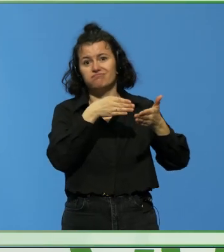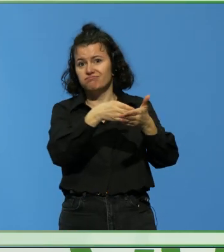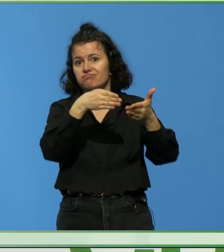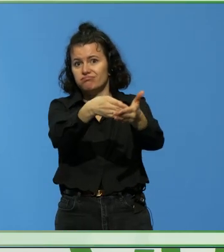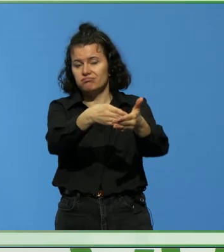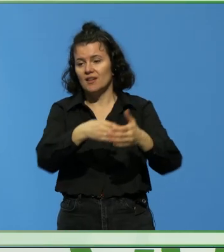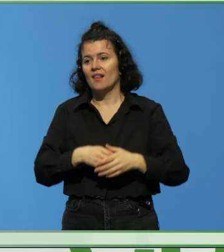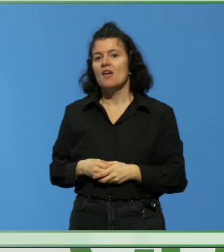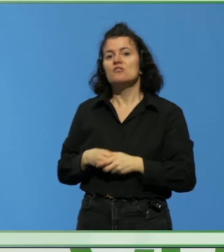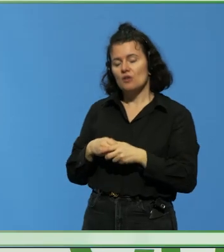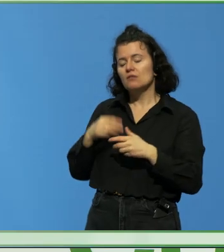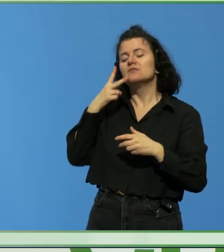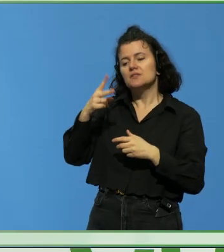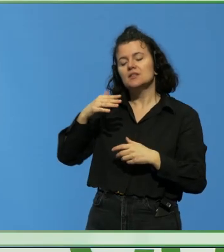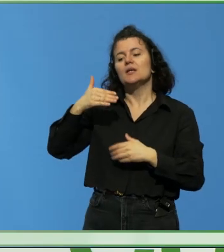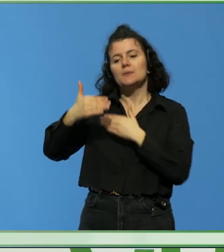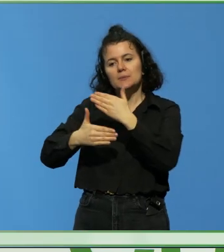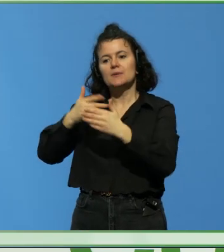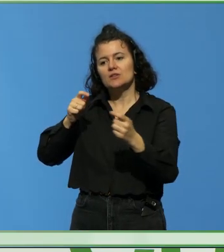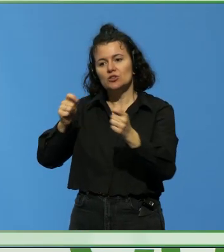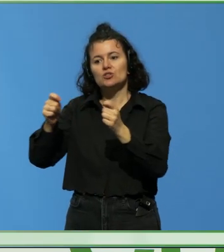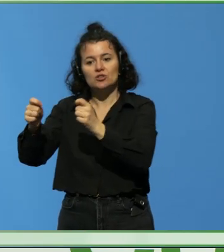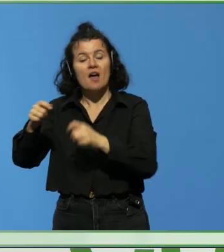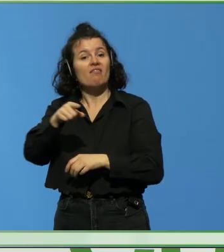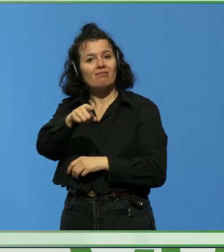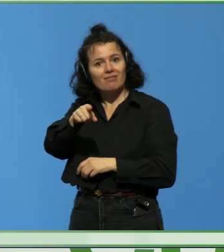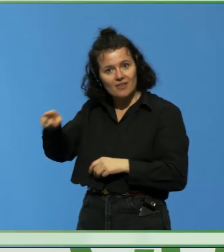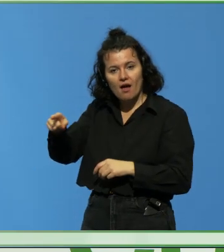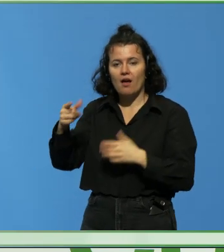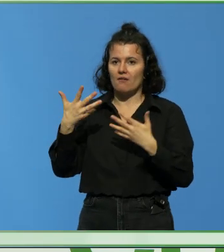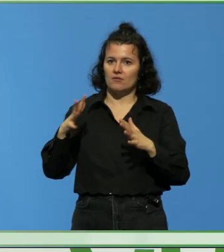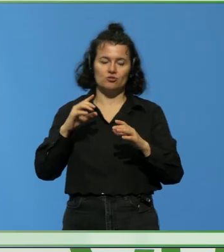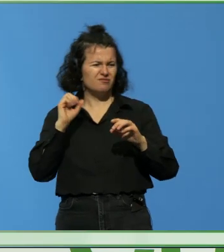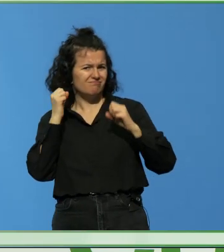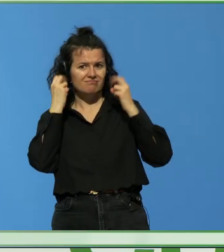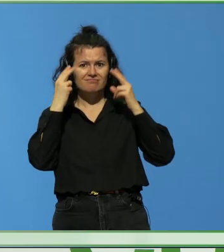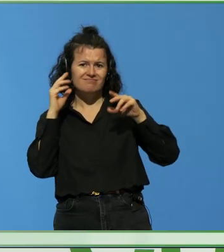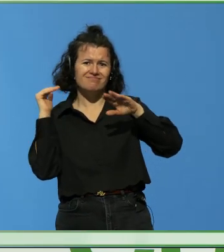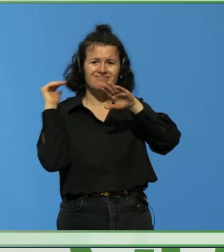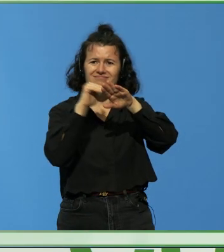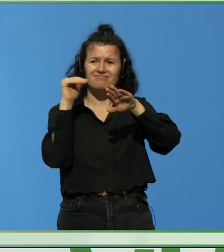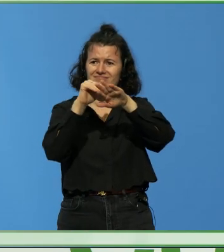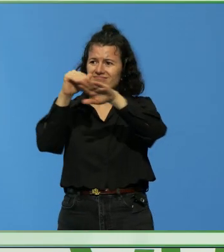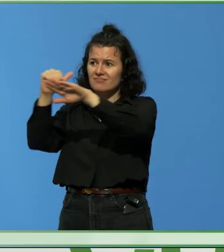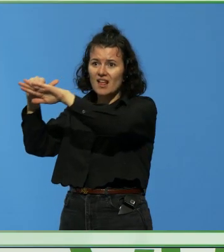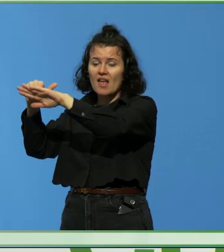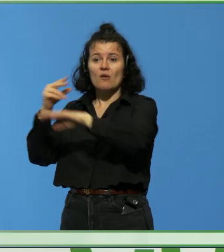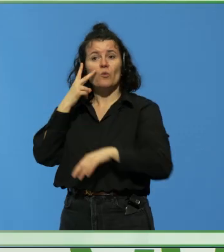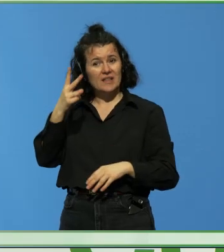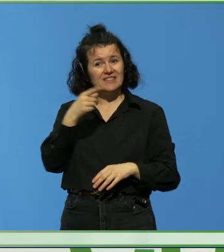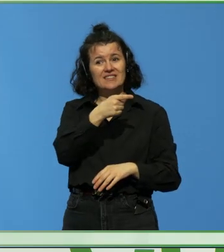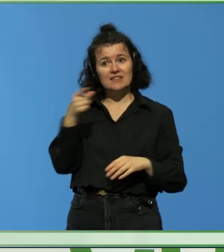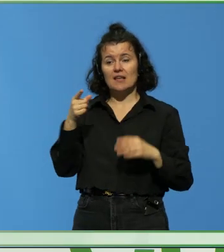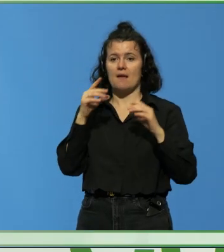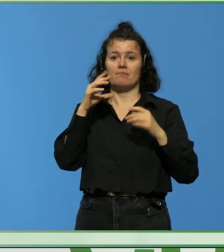organizations not even getting the space in the gender movement or not getting the space in the disability movement.